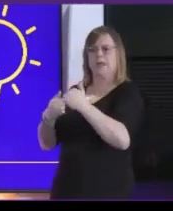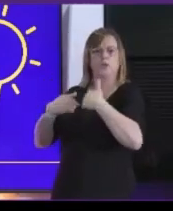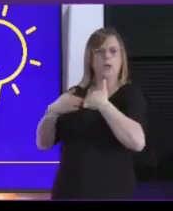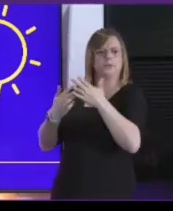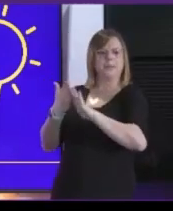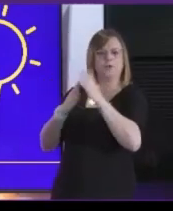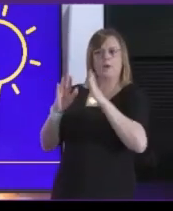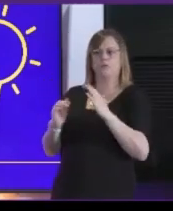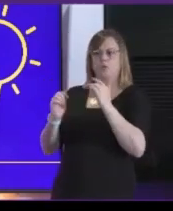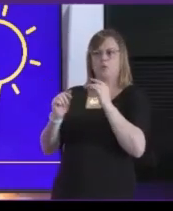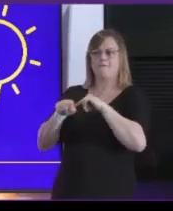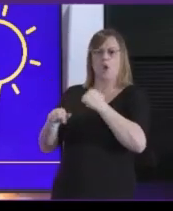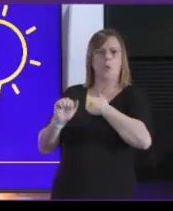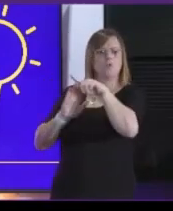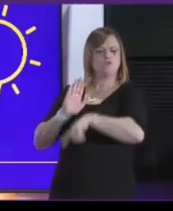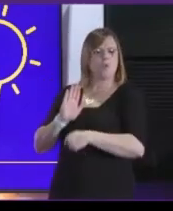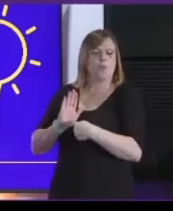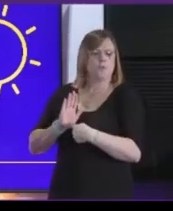a bold